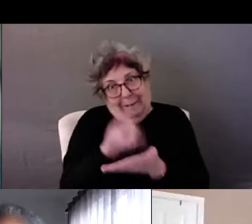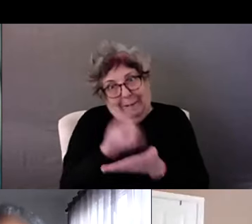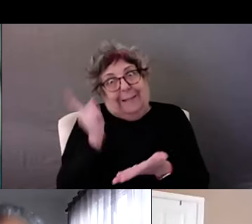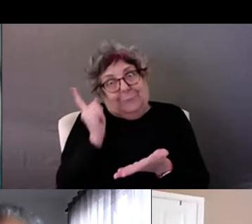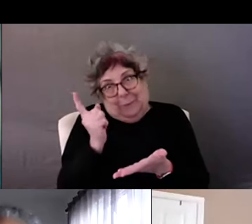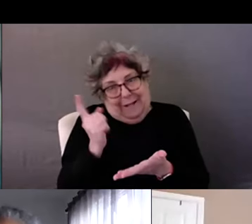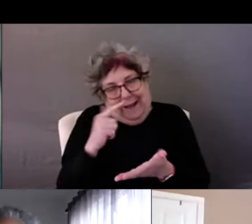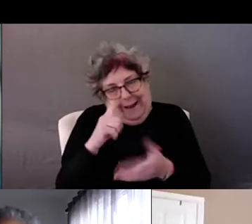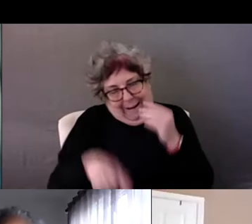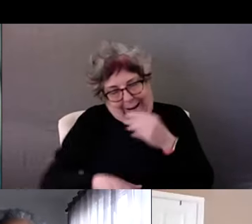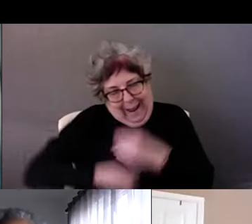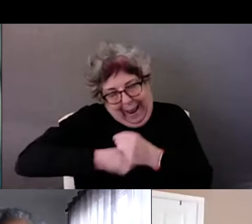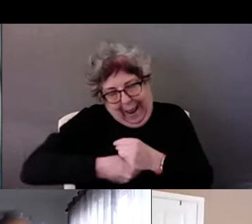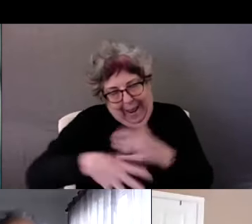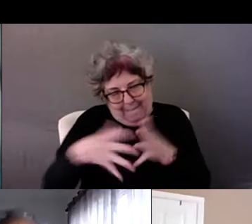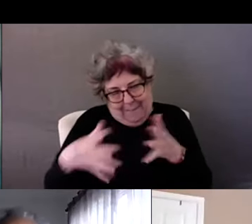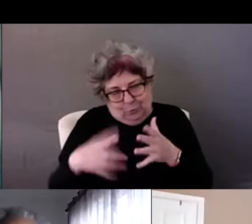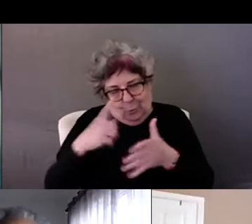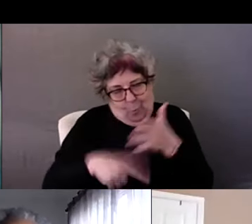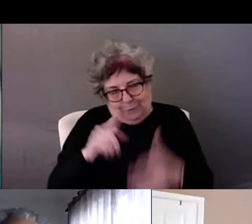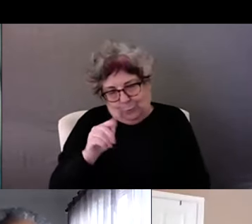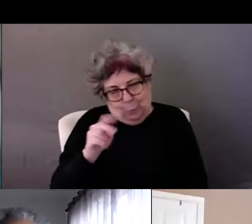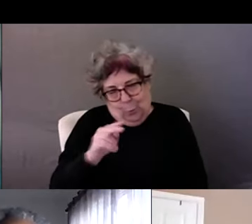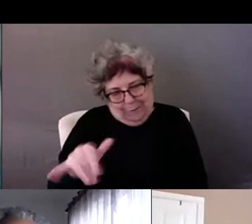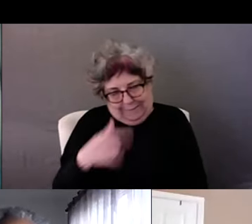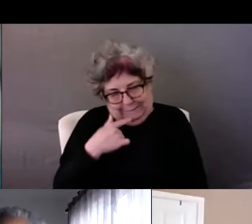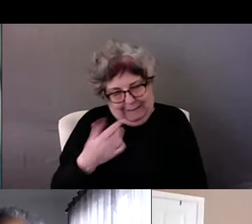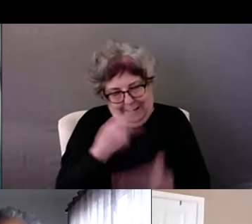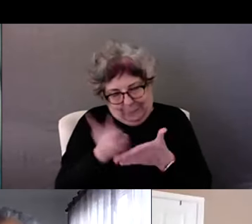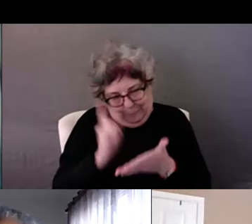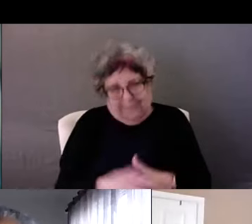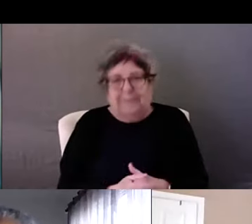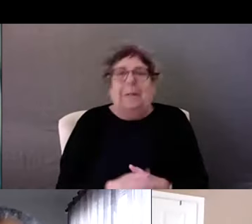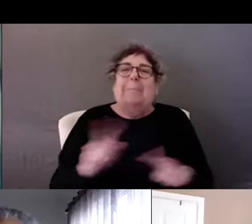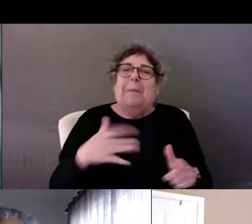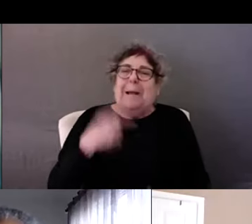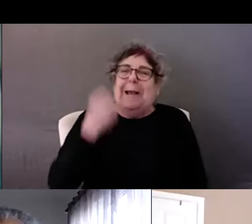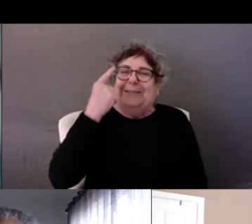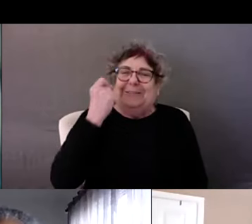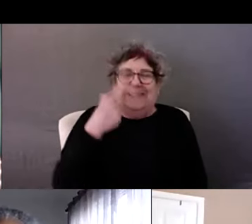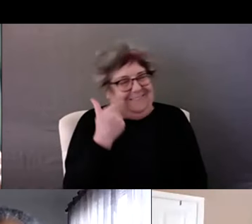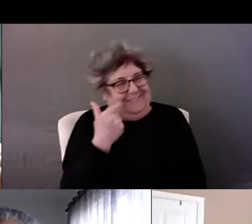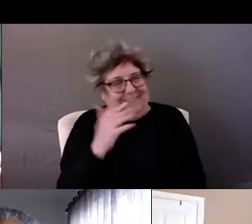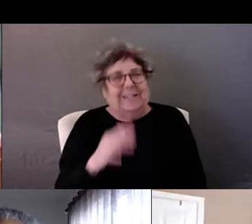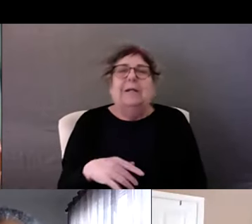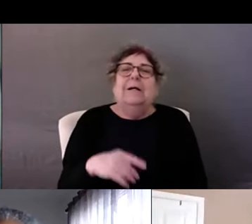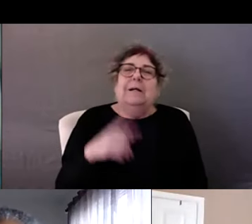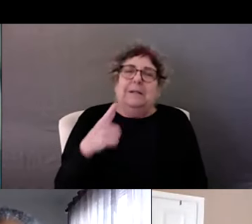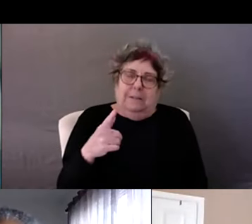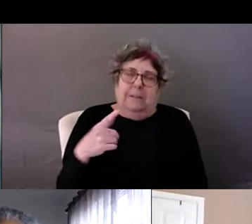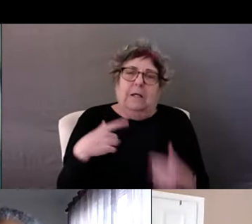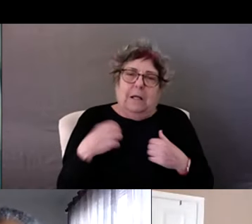I can add much to what Tony said. But my understanding is that Health and Human Services and Operation Warp